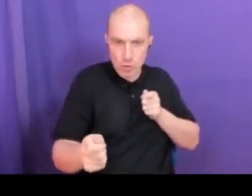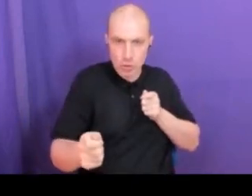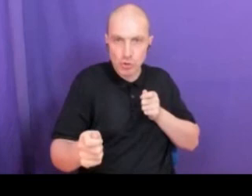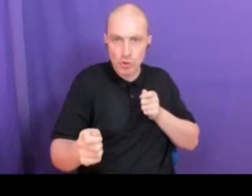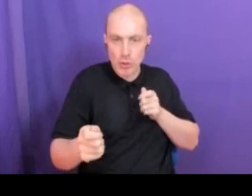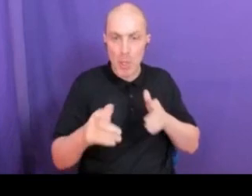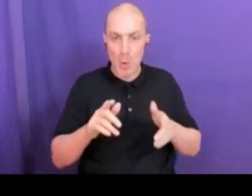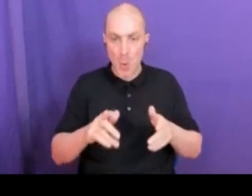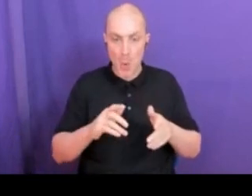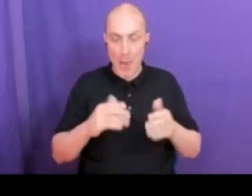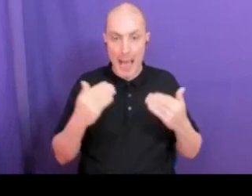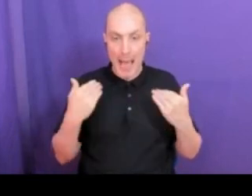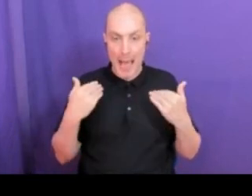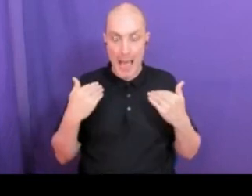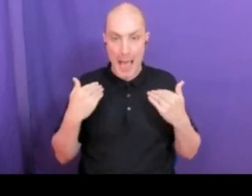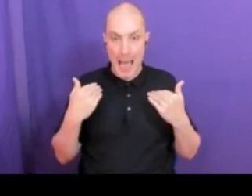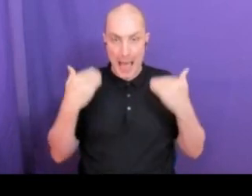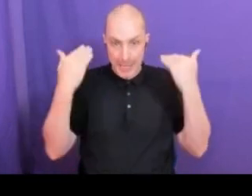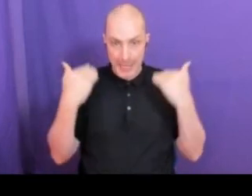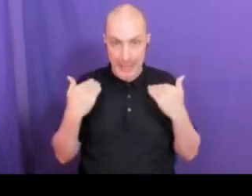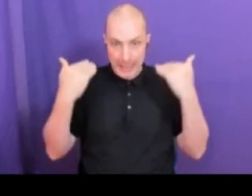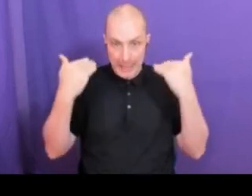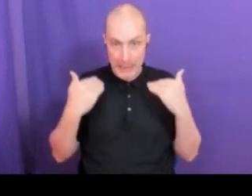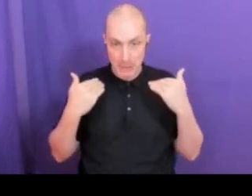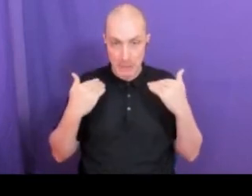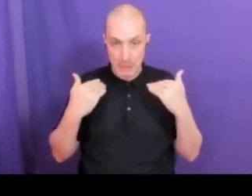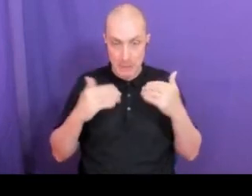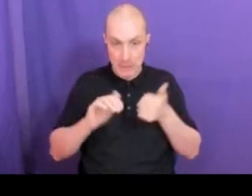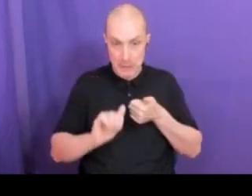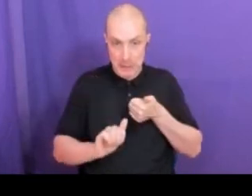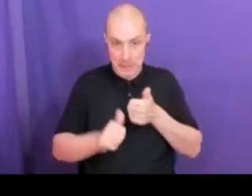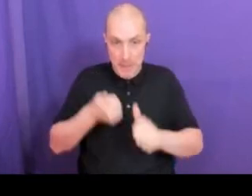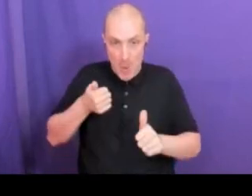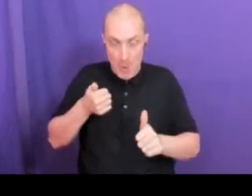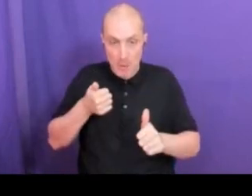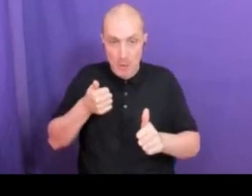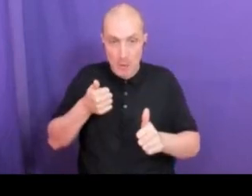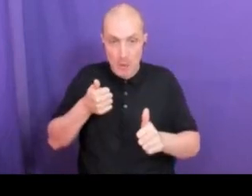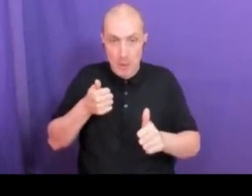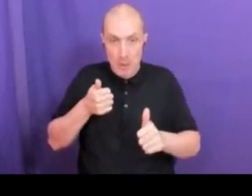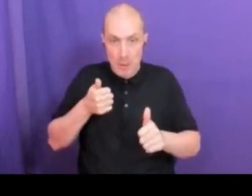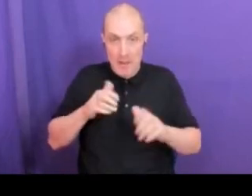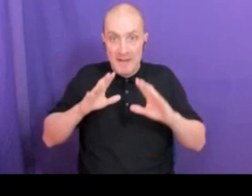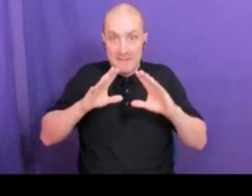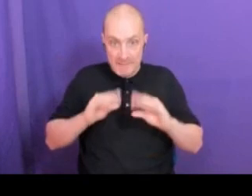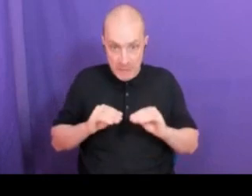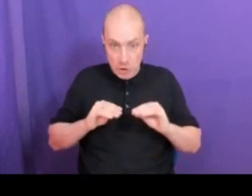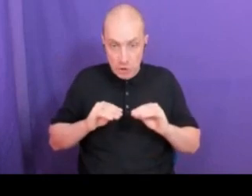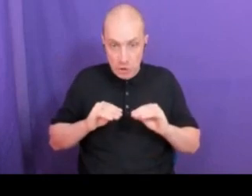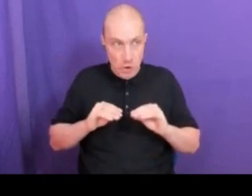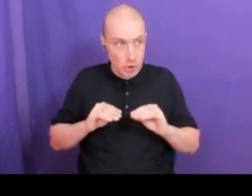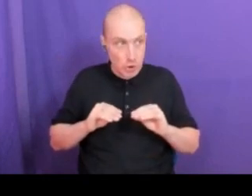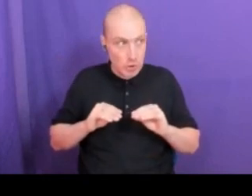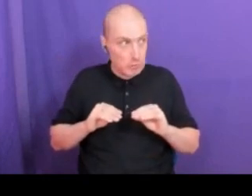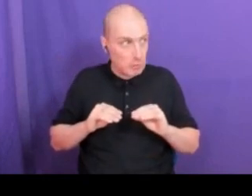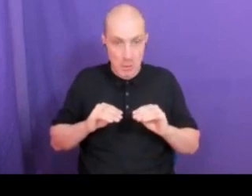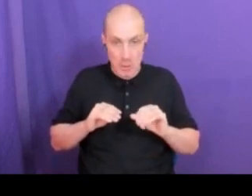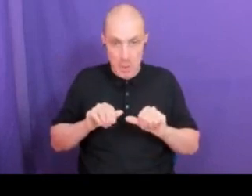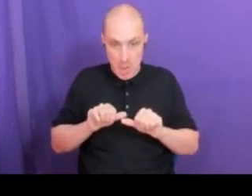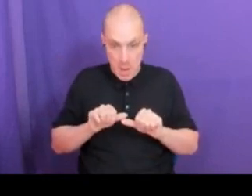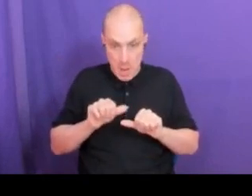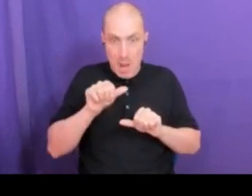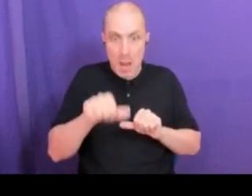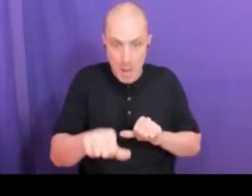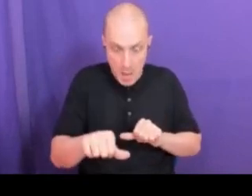retirement, they're perhaps in a vulnerable position. Some to that there's sort of increased risk of their